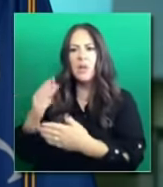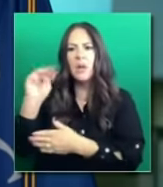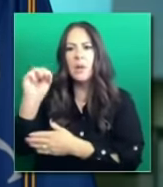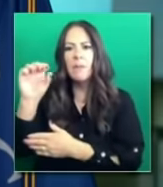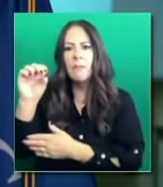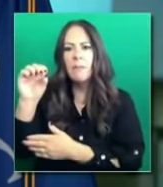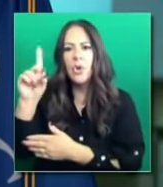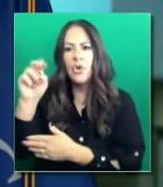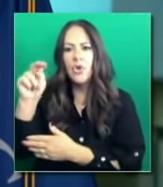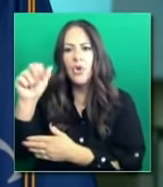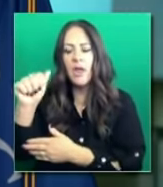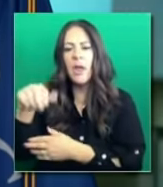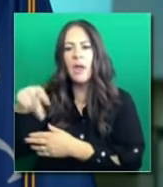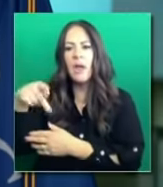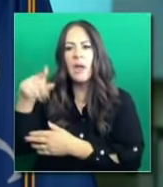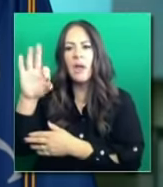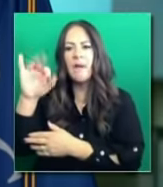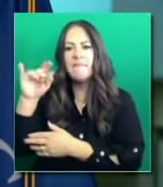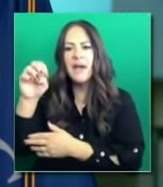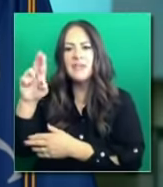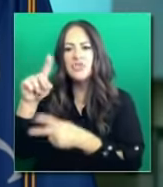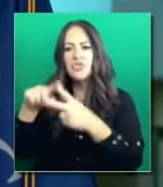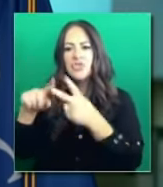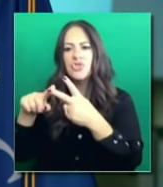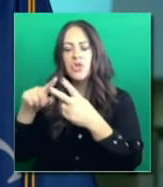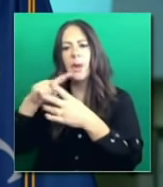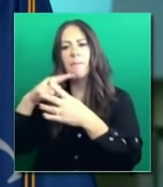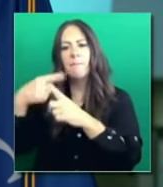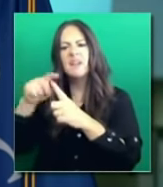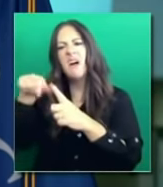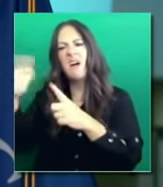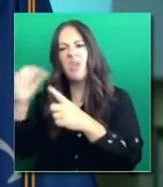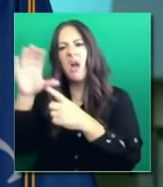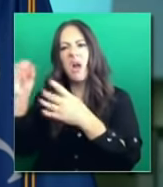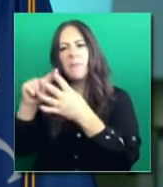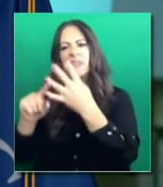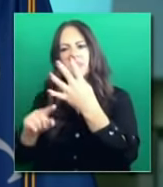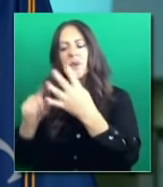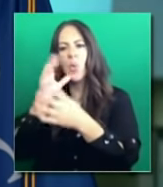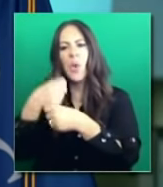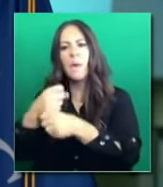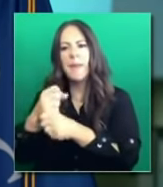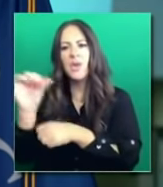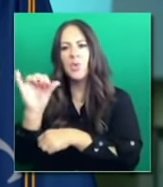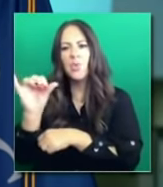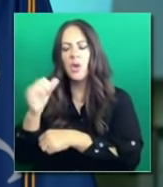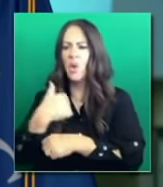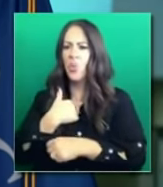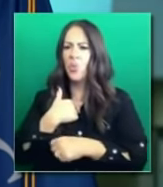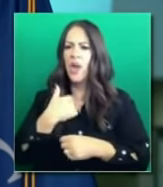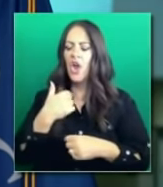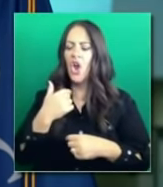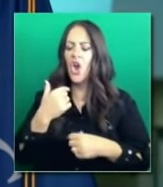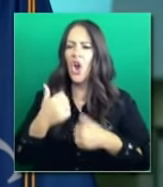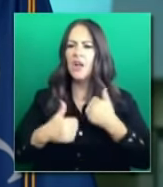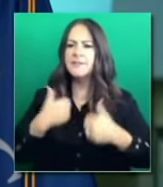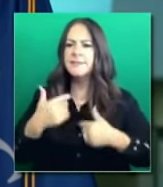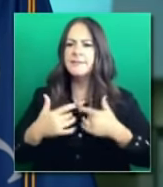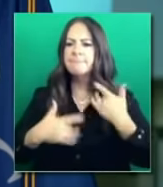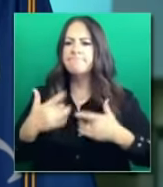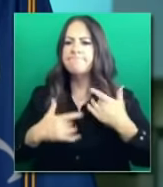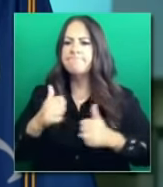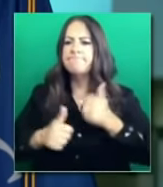many others that will be coming on the market very, very soon. And so we're eager to get these vaccines administered. We have